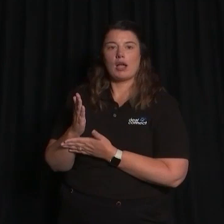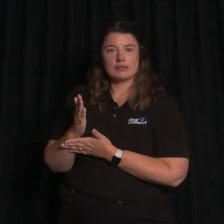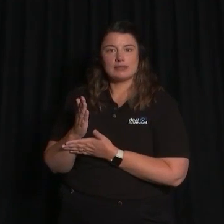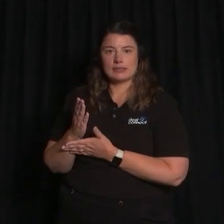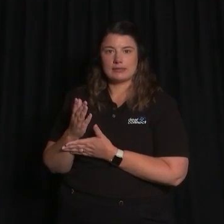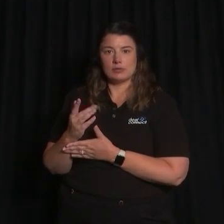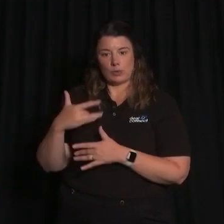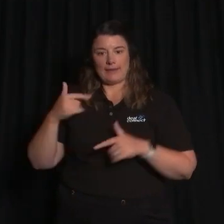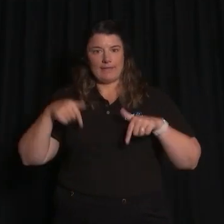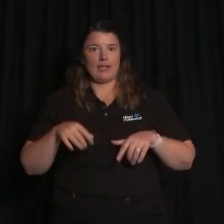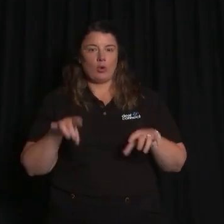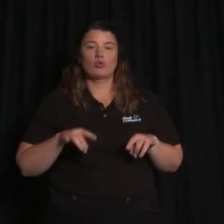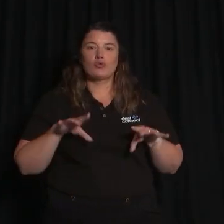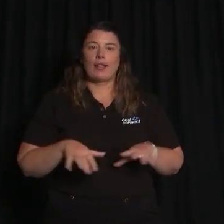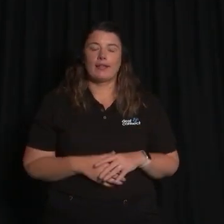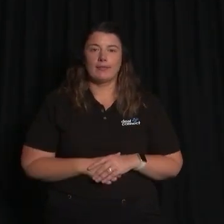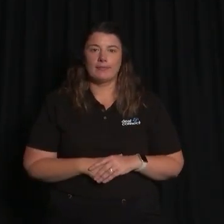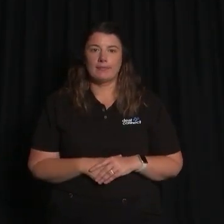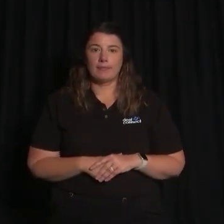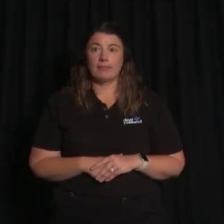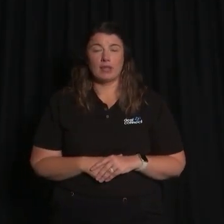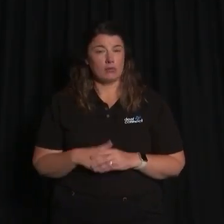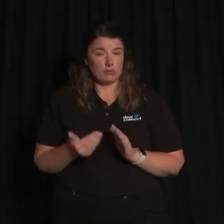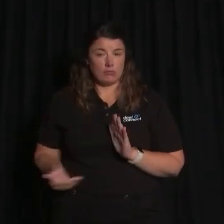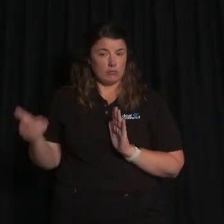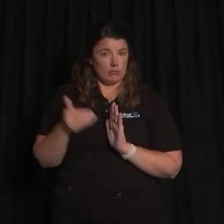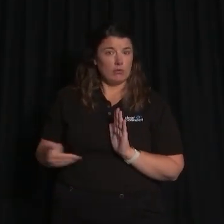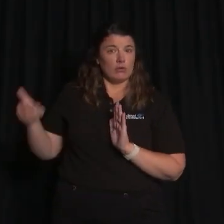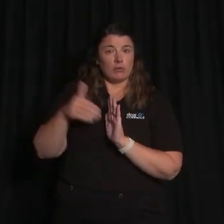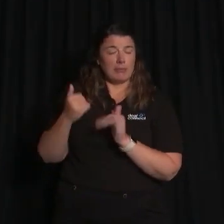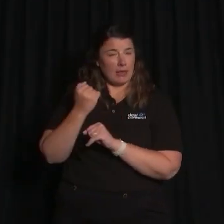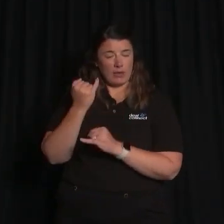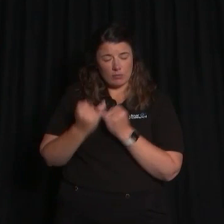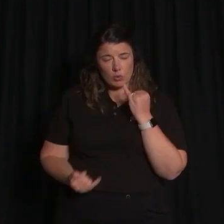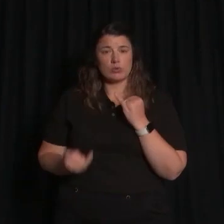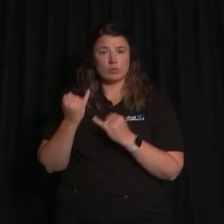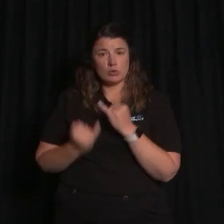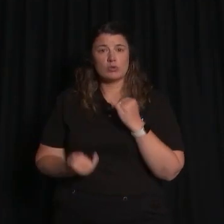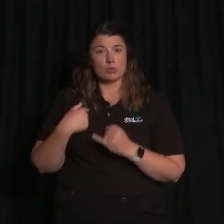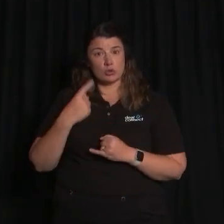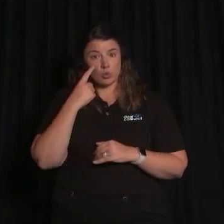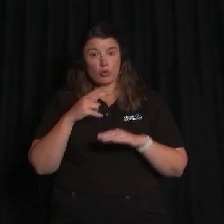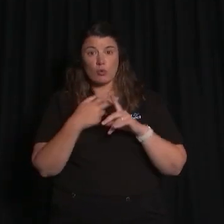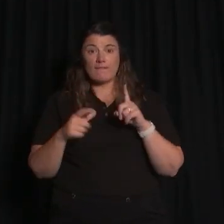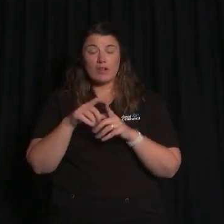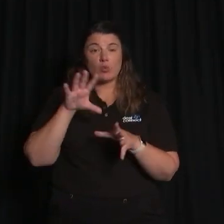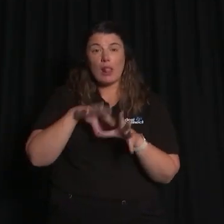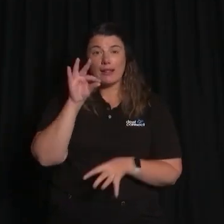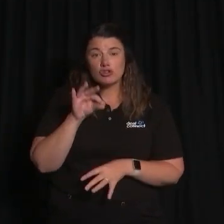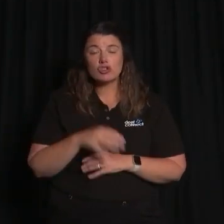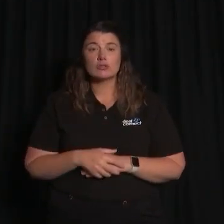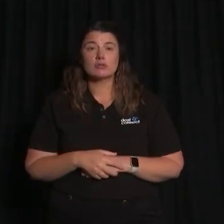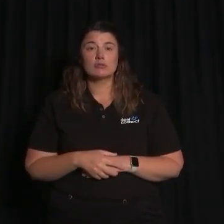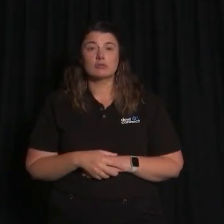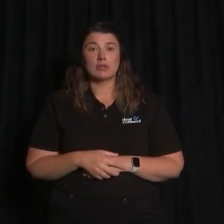in Australia. And it was conflating the issues, as we see repeatedly. We saw it during the federal election campaign